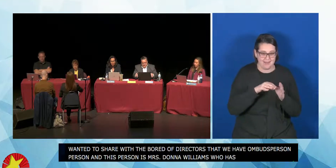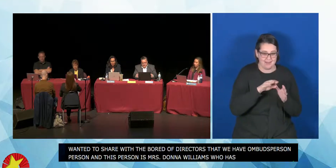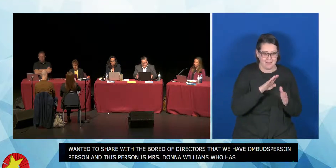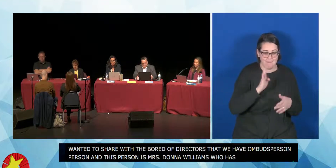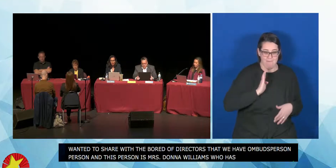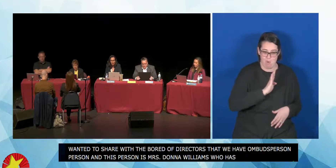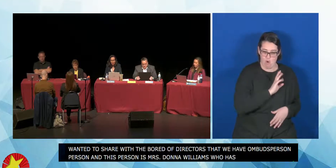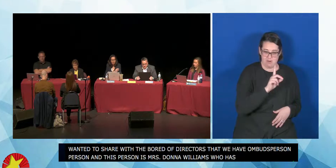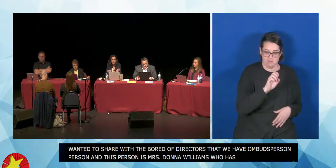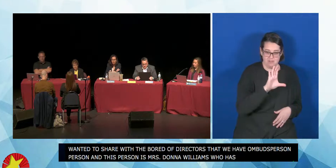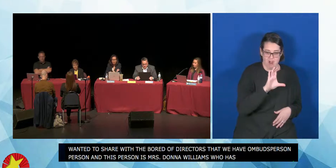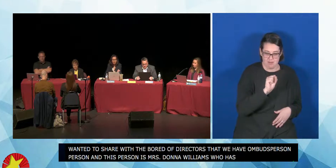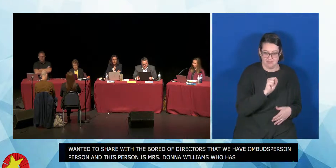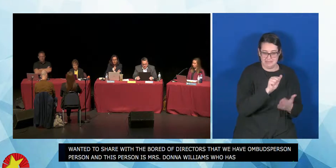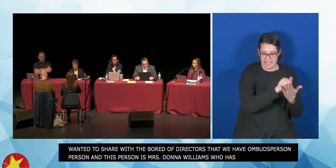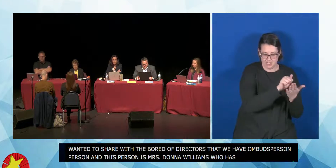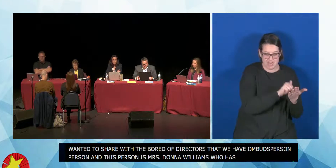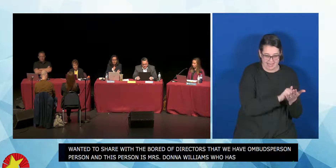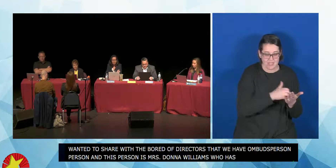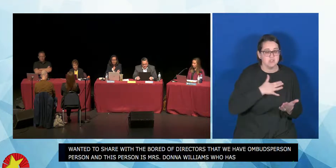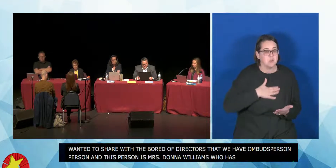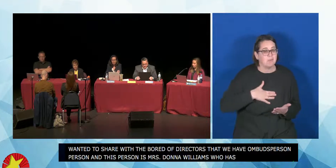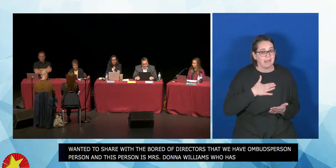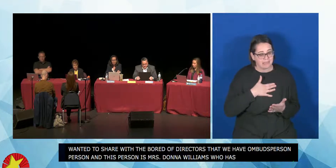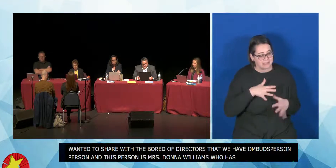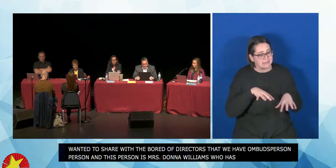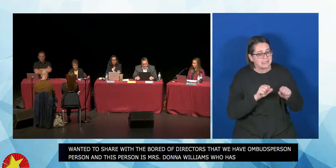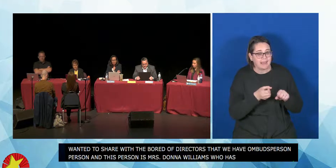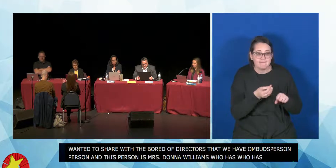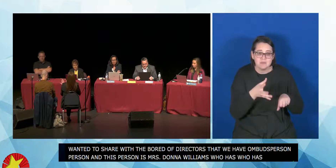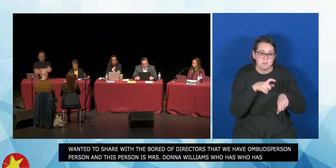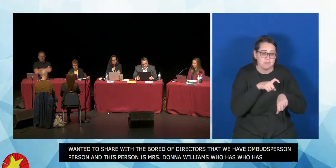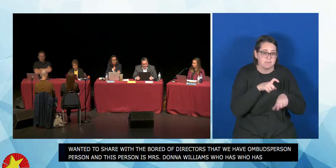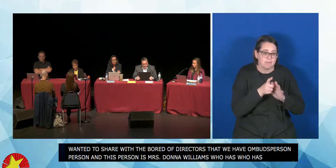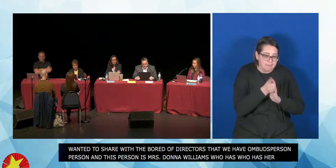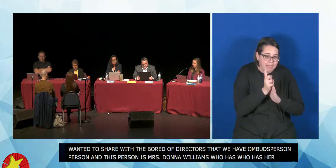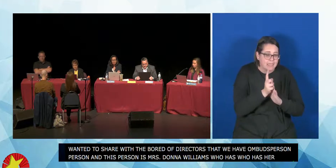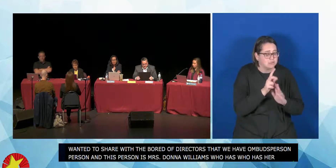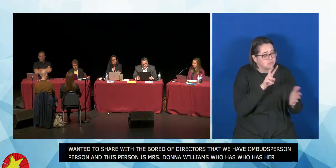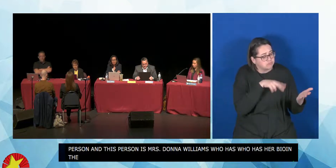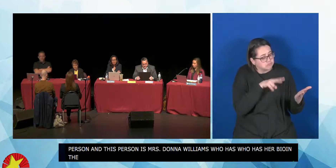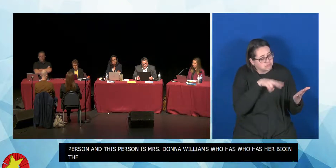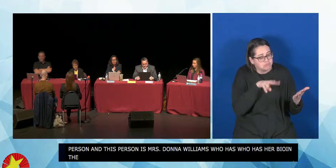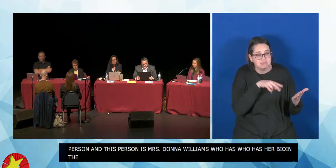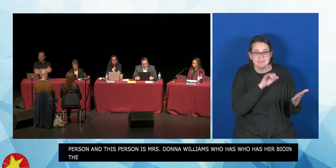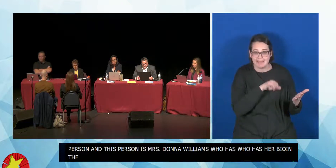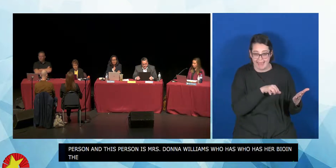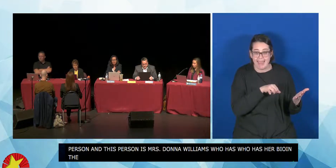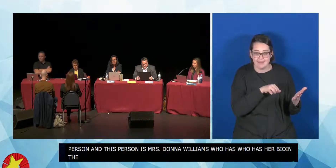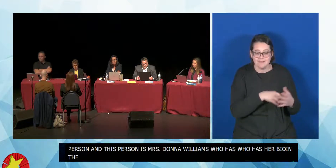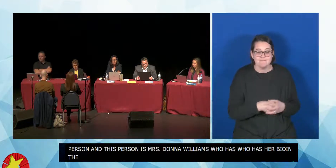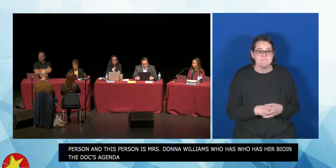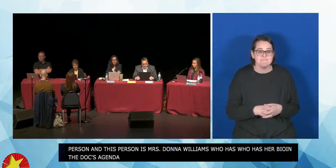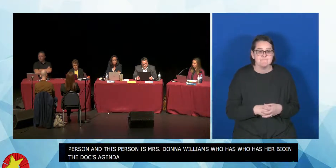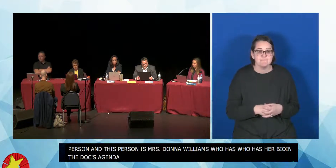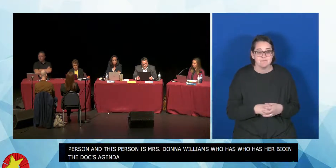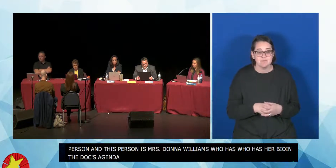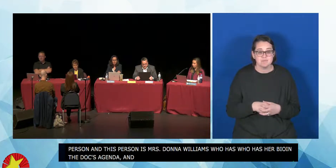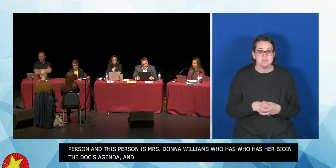agenda. Please take a few minutes to take a look at that. She is a